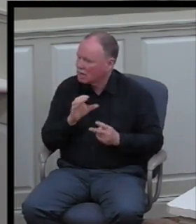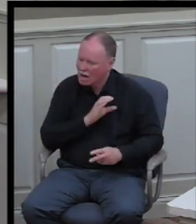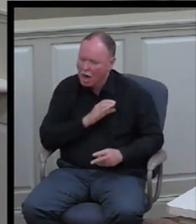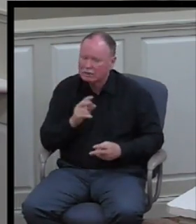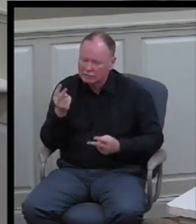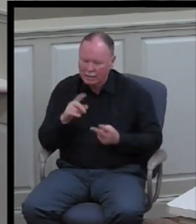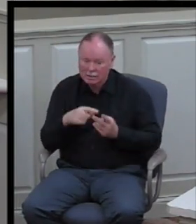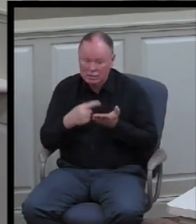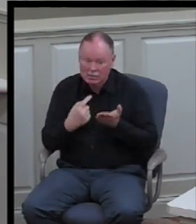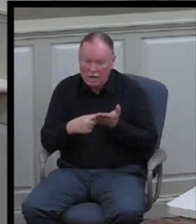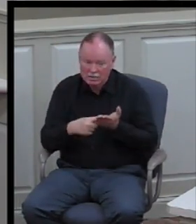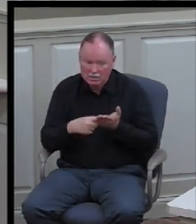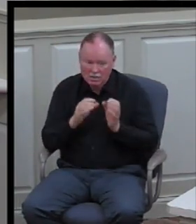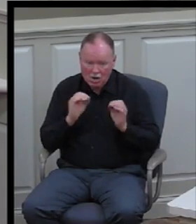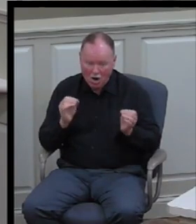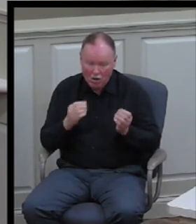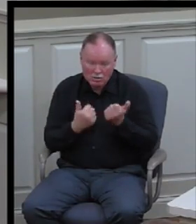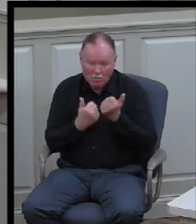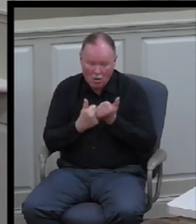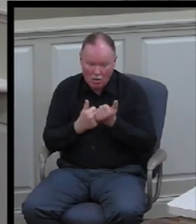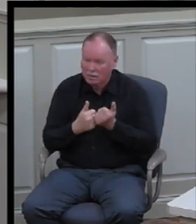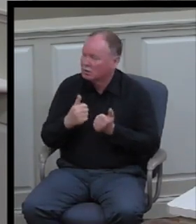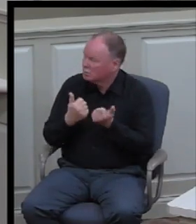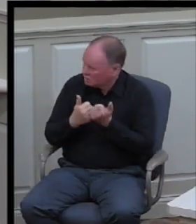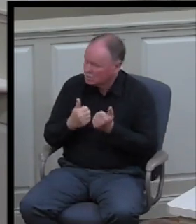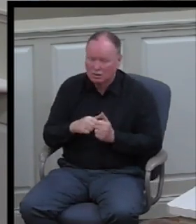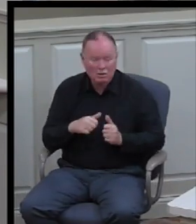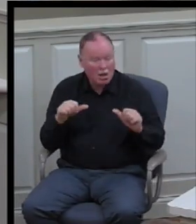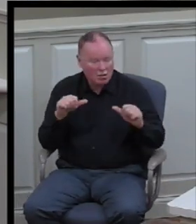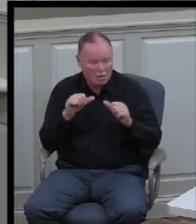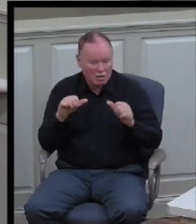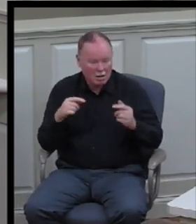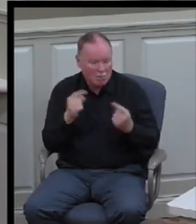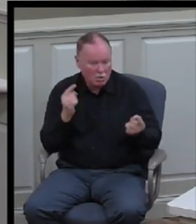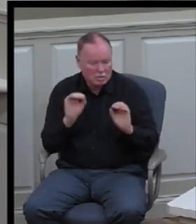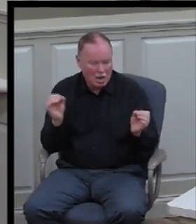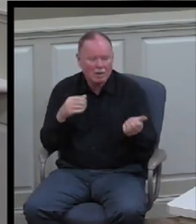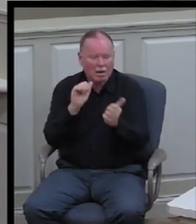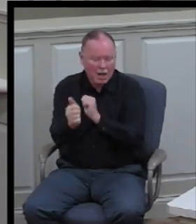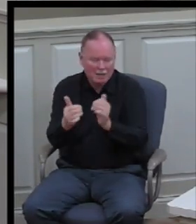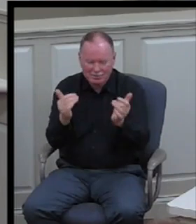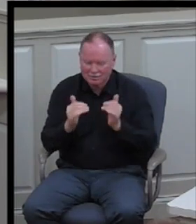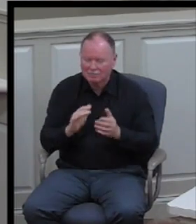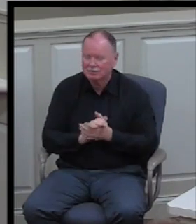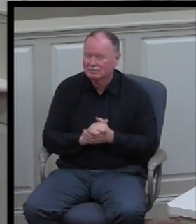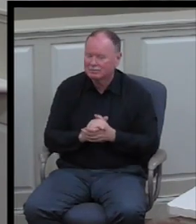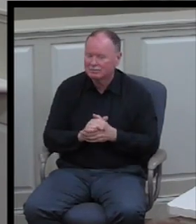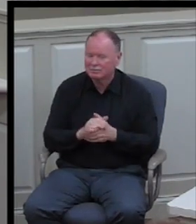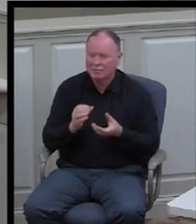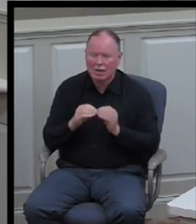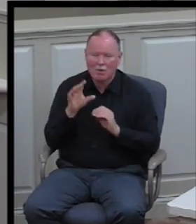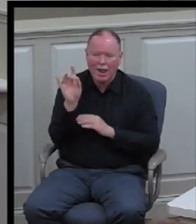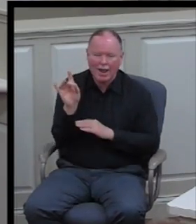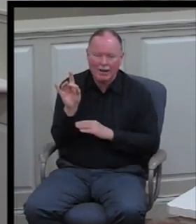discussion. Seeing none, all in favor of the motion, say aye. Aye. Aye. Opposed, like sign. Motion carries. Item